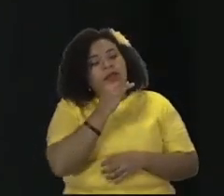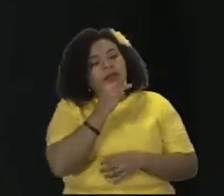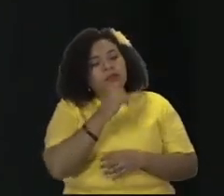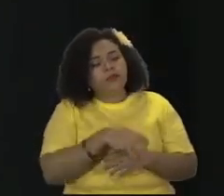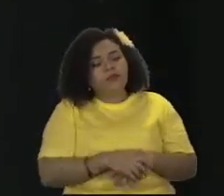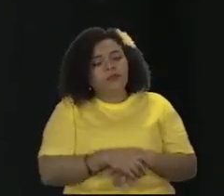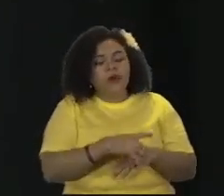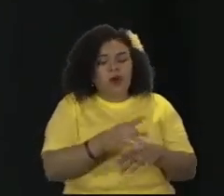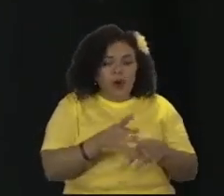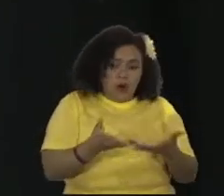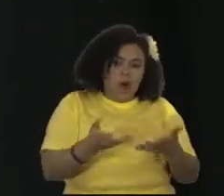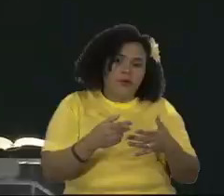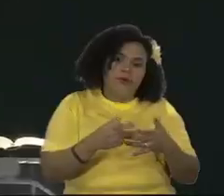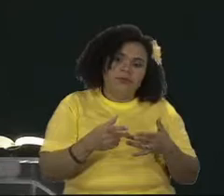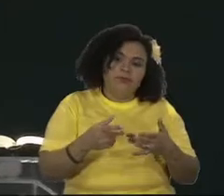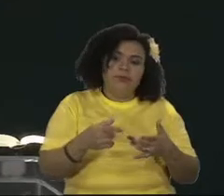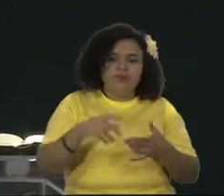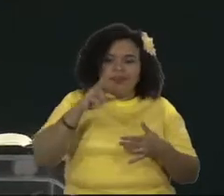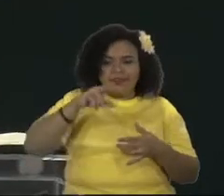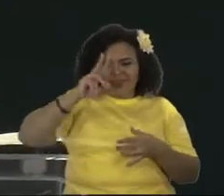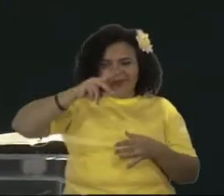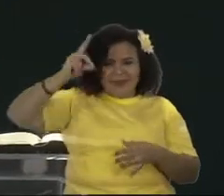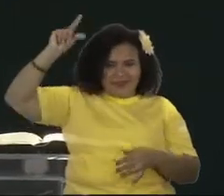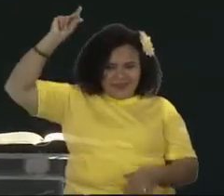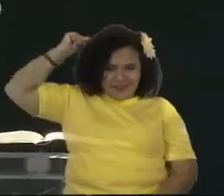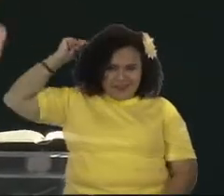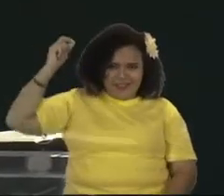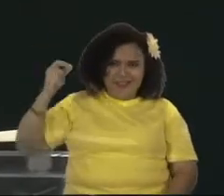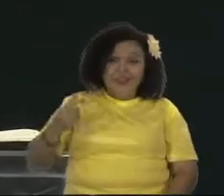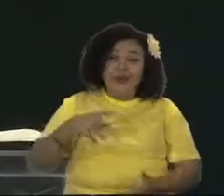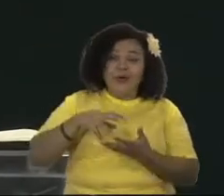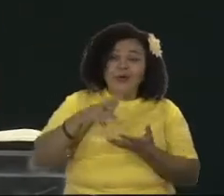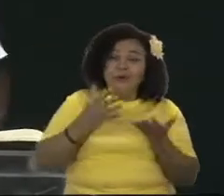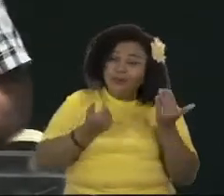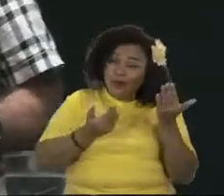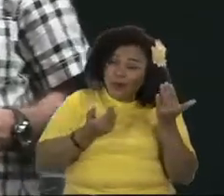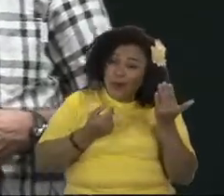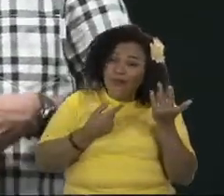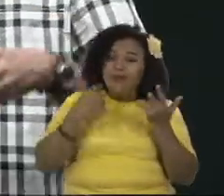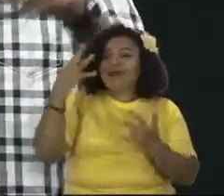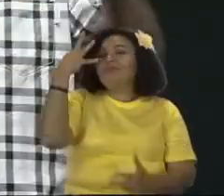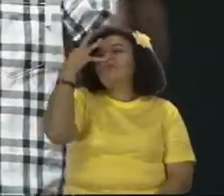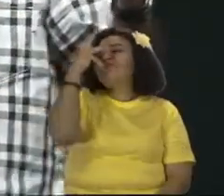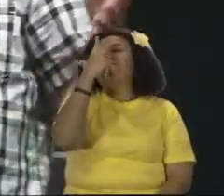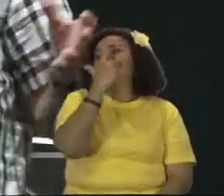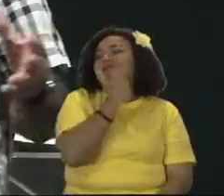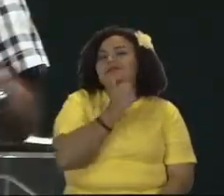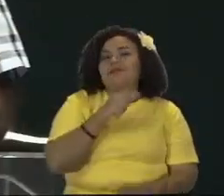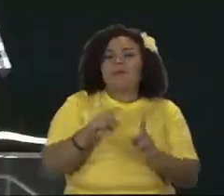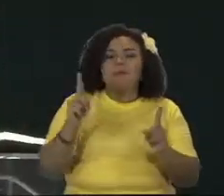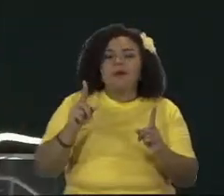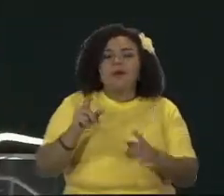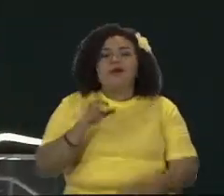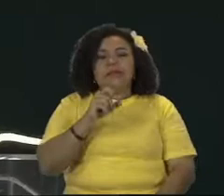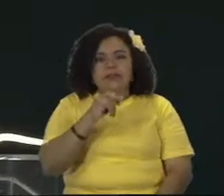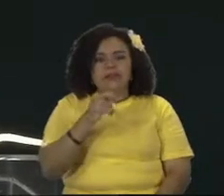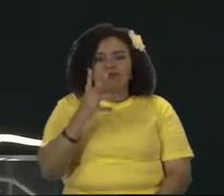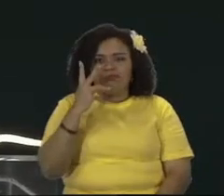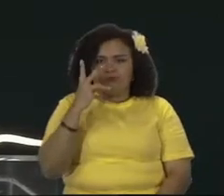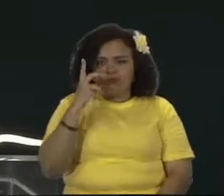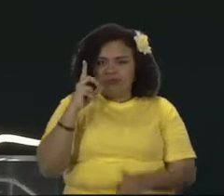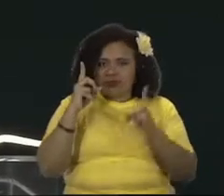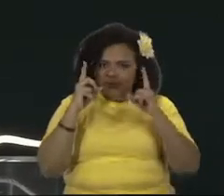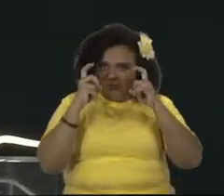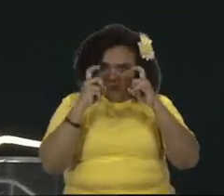When we fight, when we correct those, we do not get a good